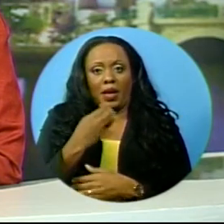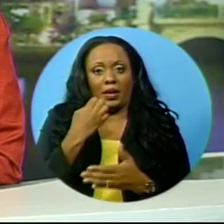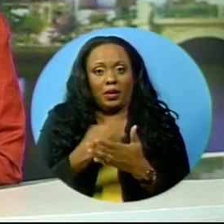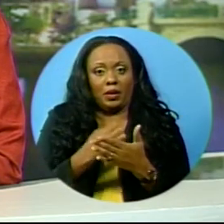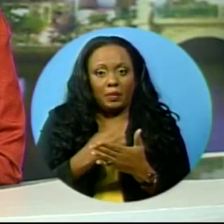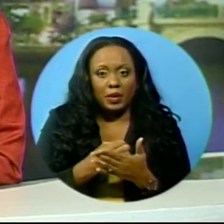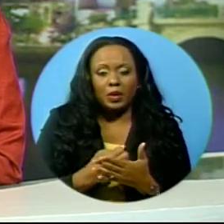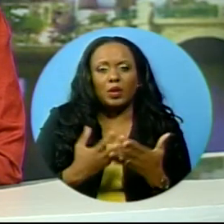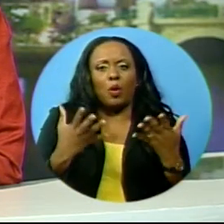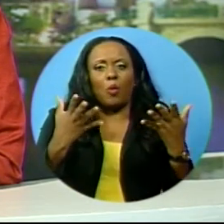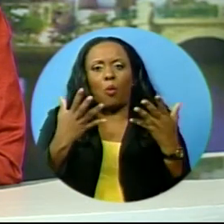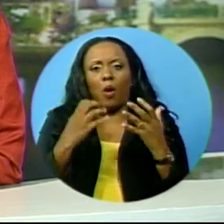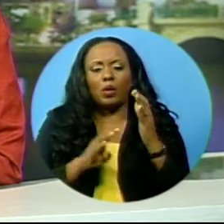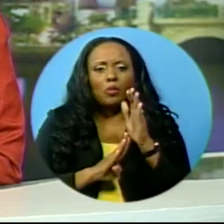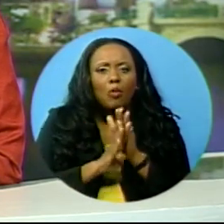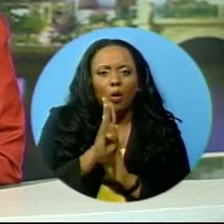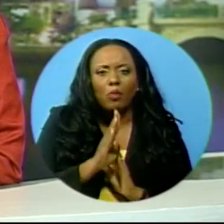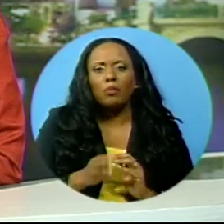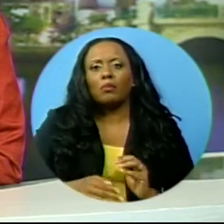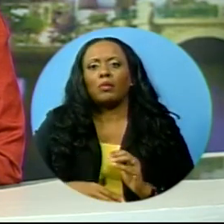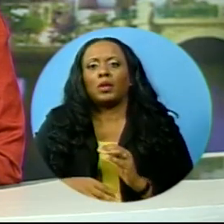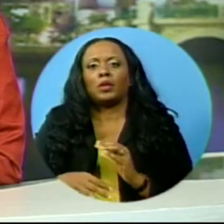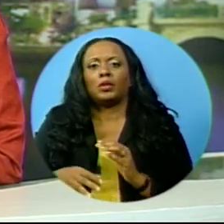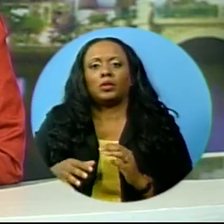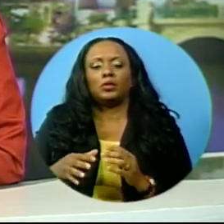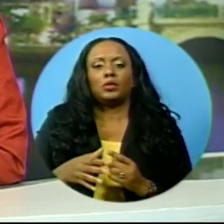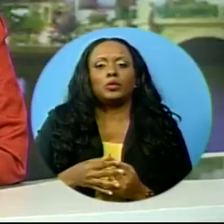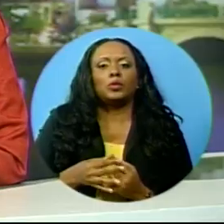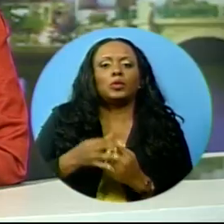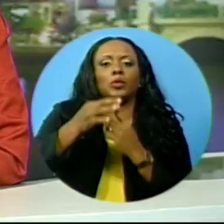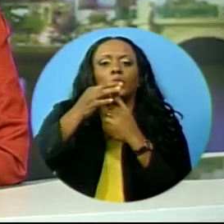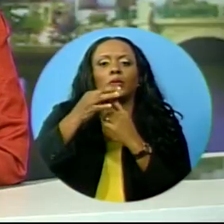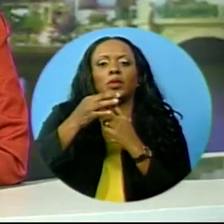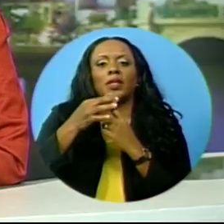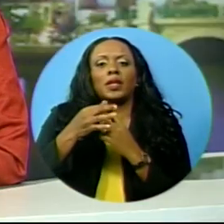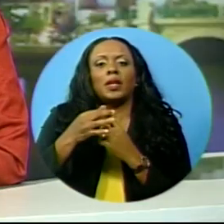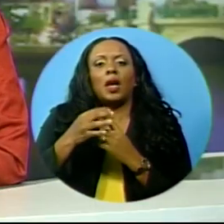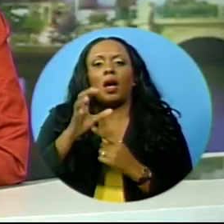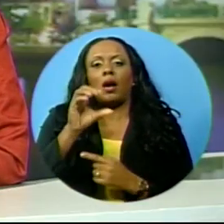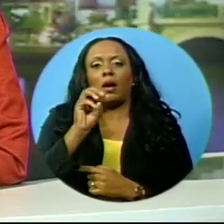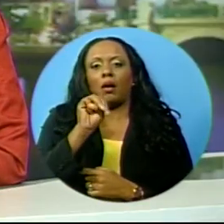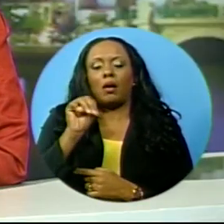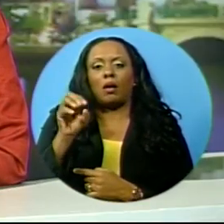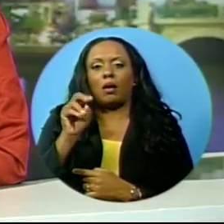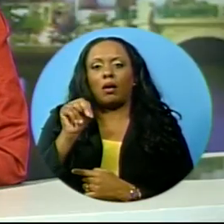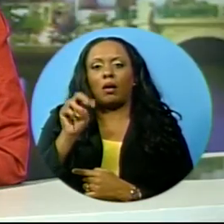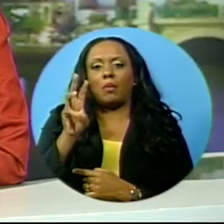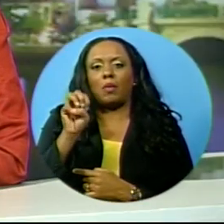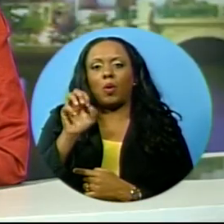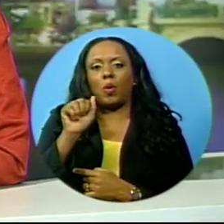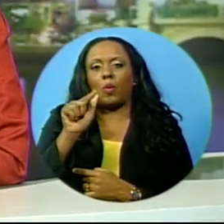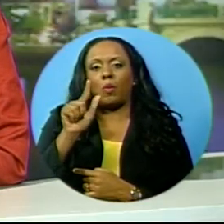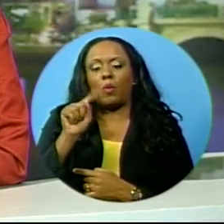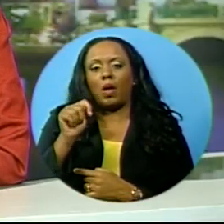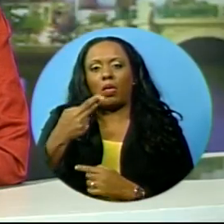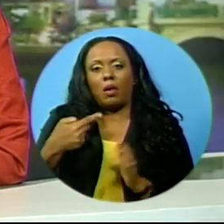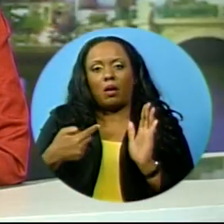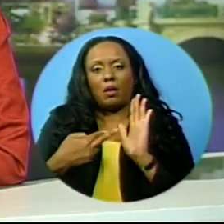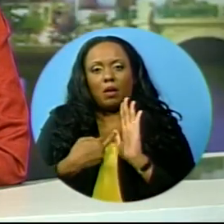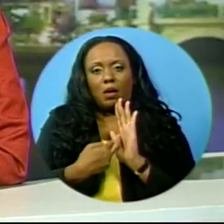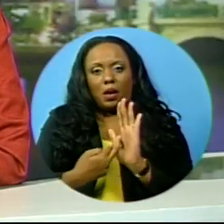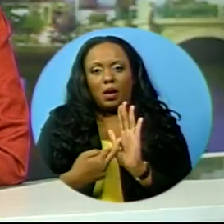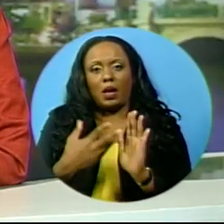propel economic growth, the election of a CARICOM candidate to the position of Commonwealth Secretary General, and the successful hosting